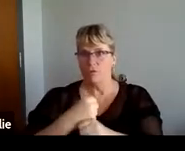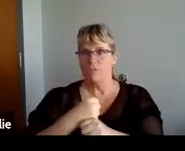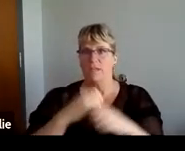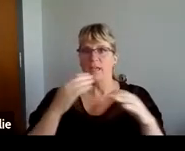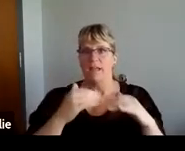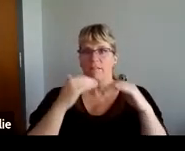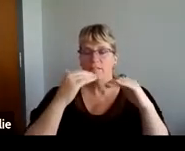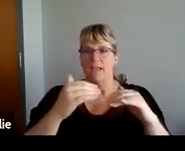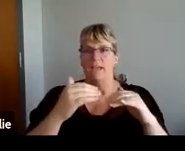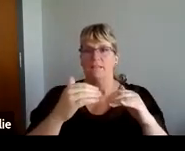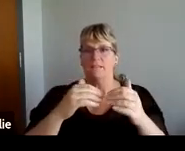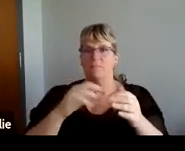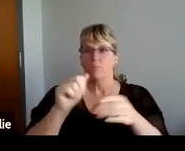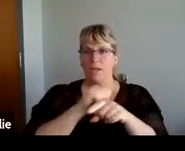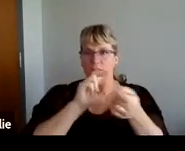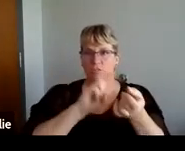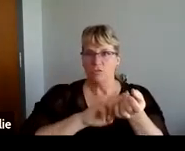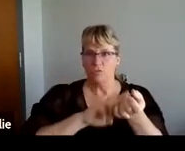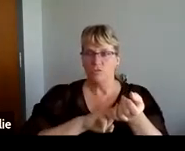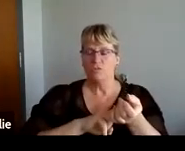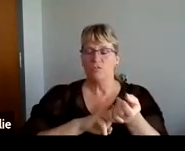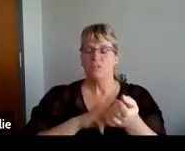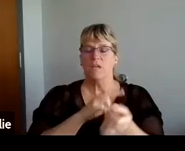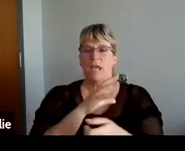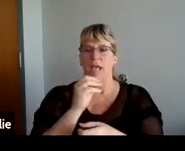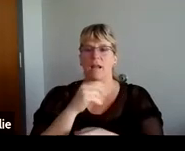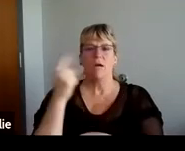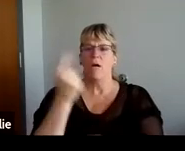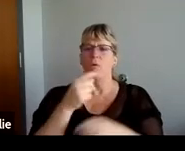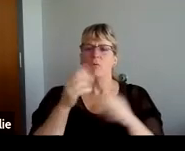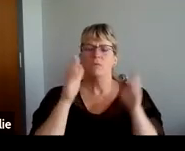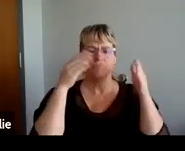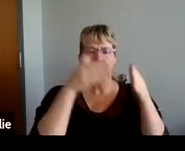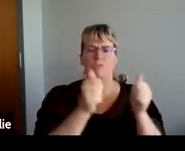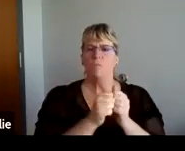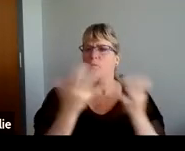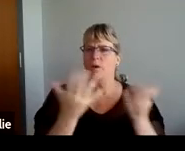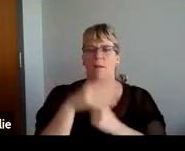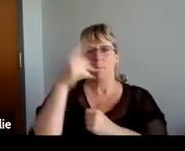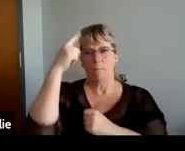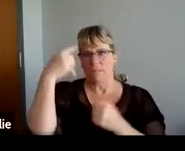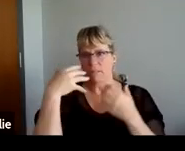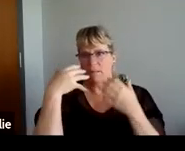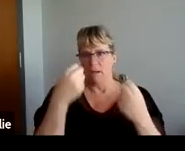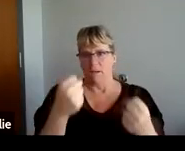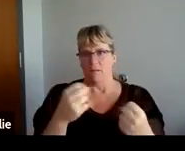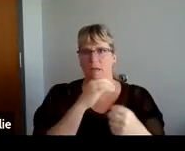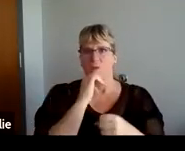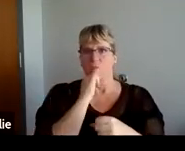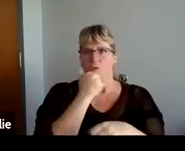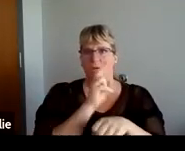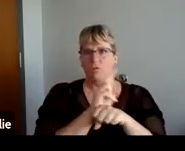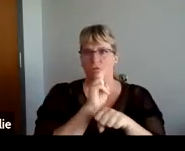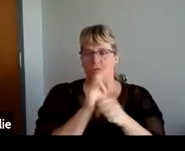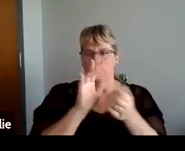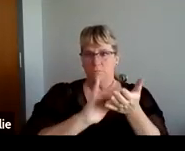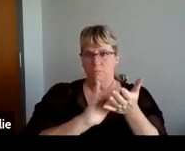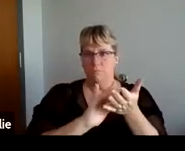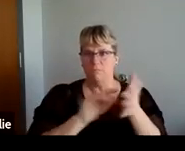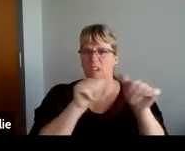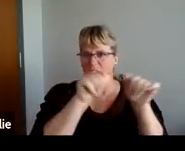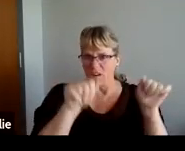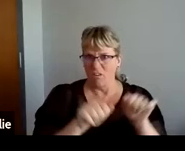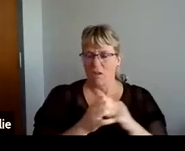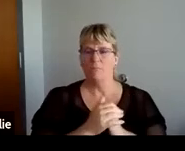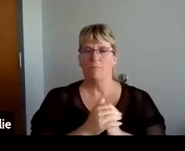practice nurse for 30 years, and I've always practiced in the mental health and substance use disorders arena